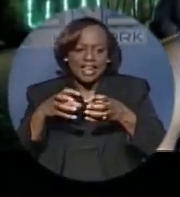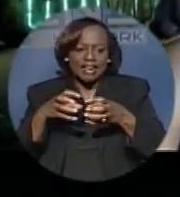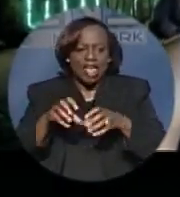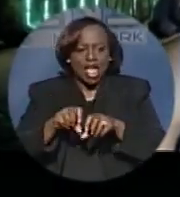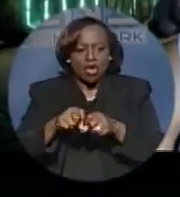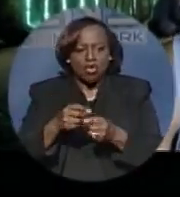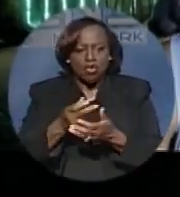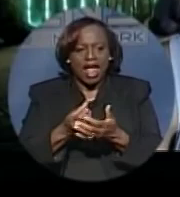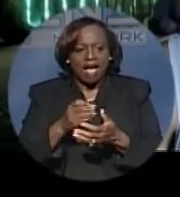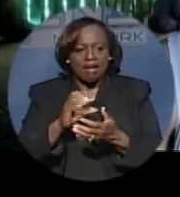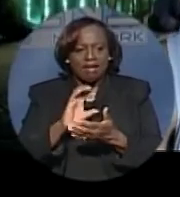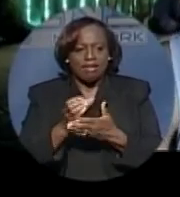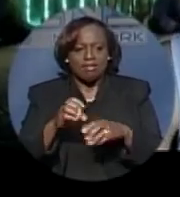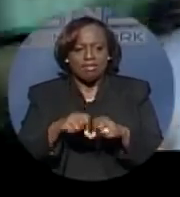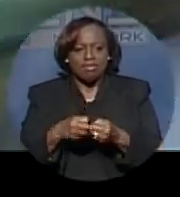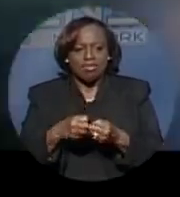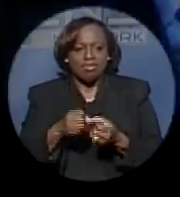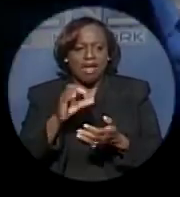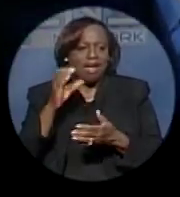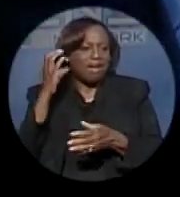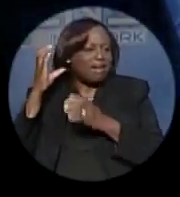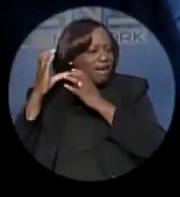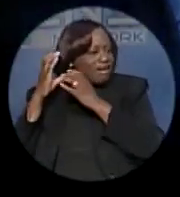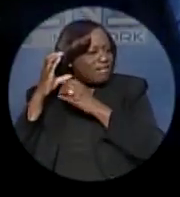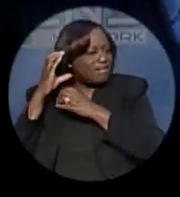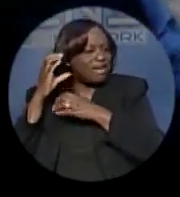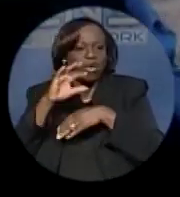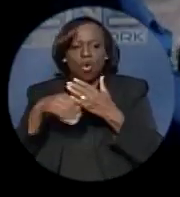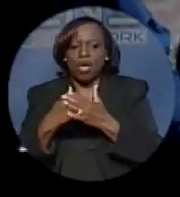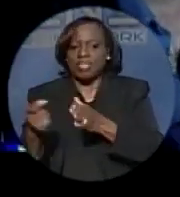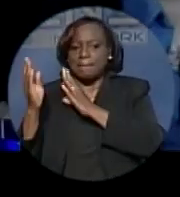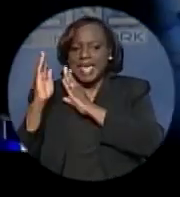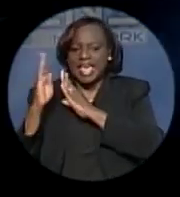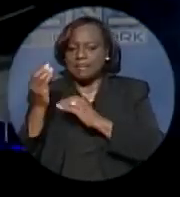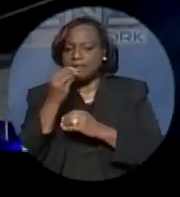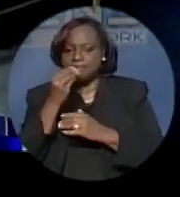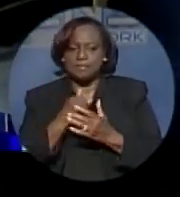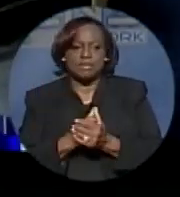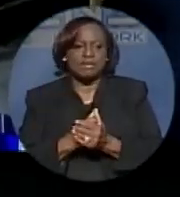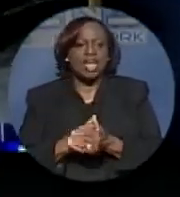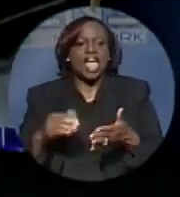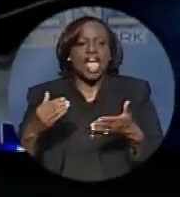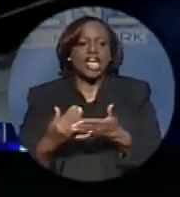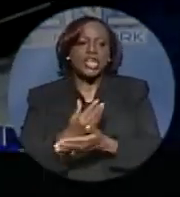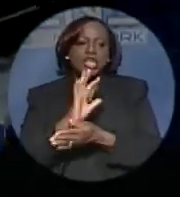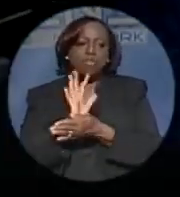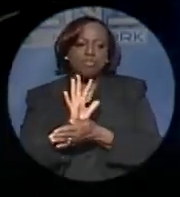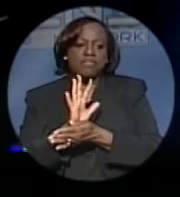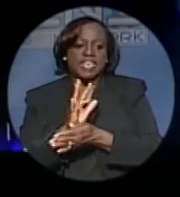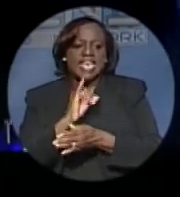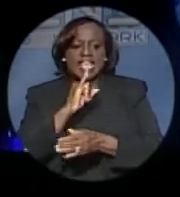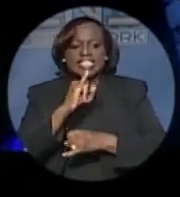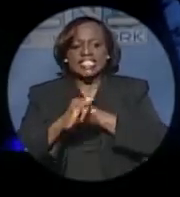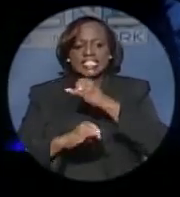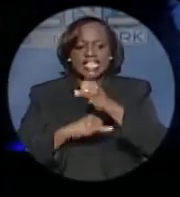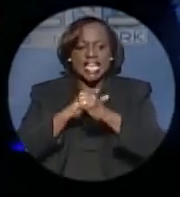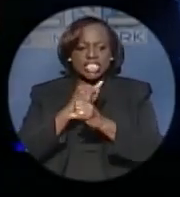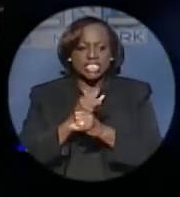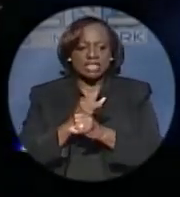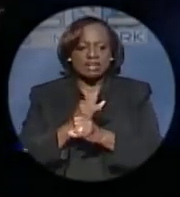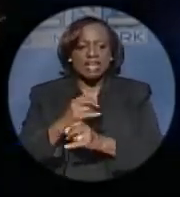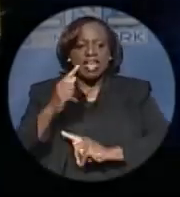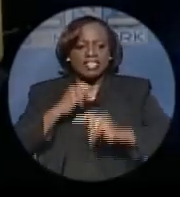Bahamian food. I'm good. Janine's new movie, Ameriqua, is set for an international theatrical release